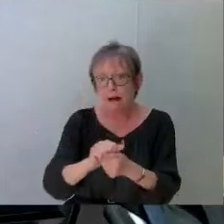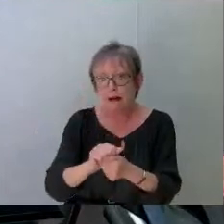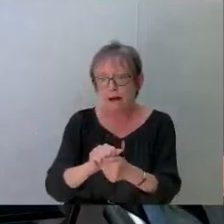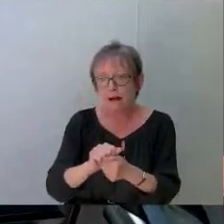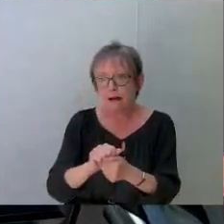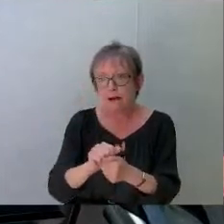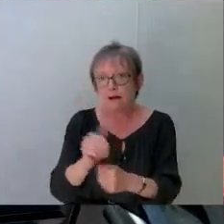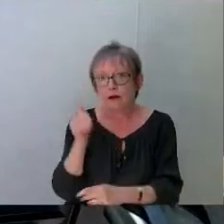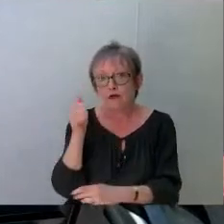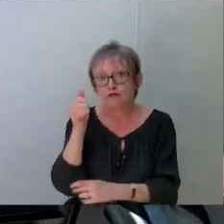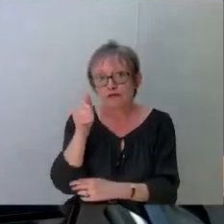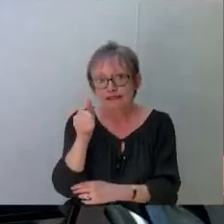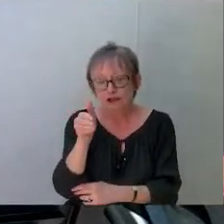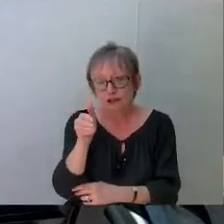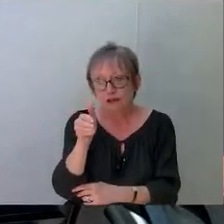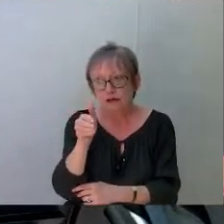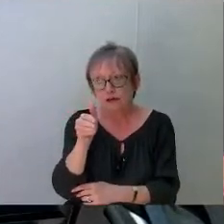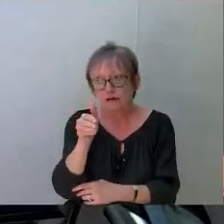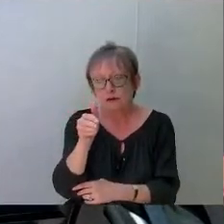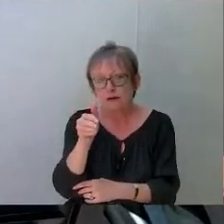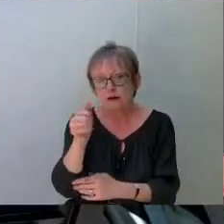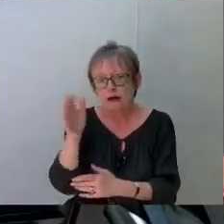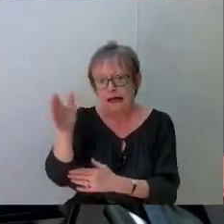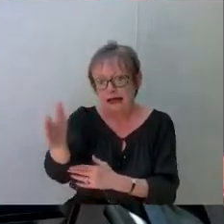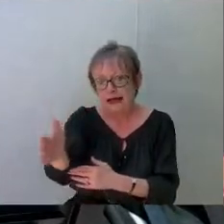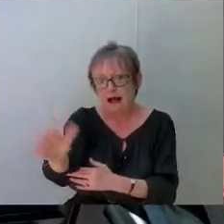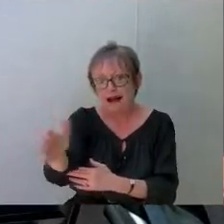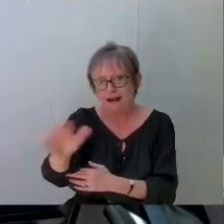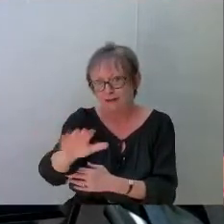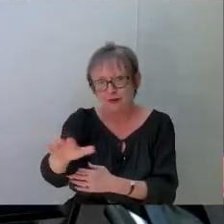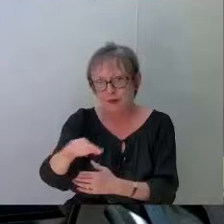Reach, yes. Arms, no.